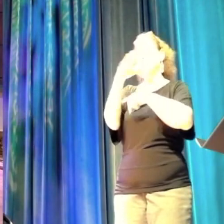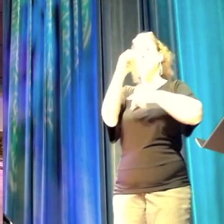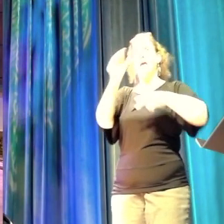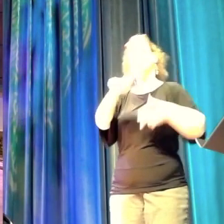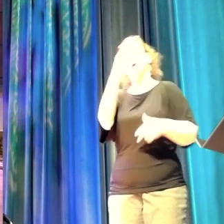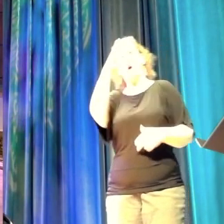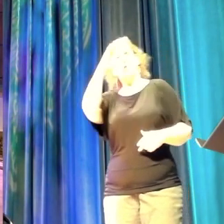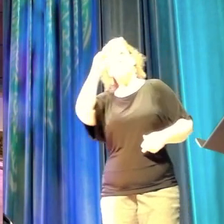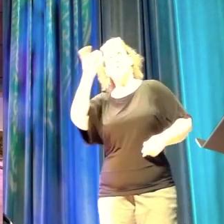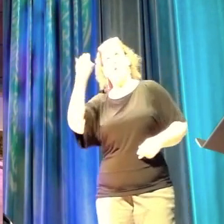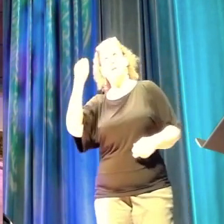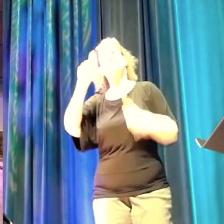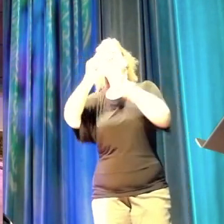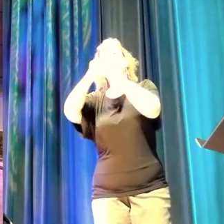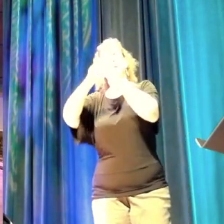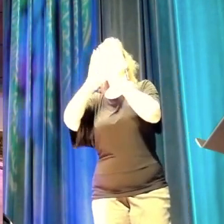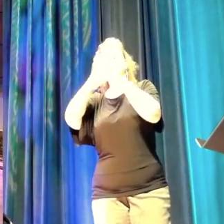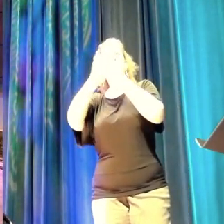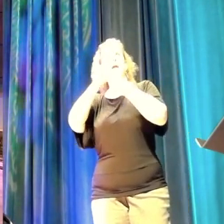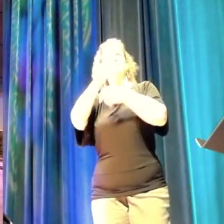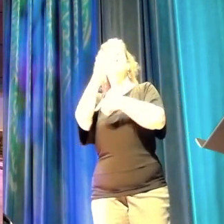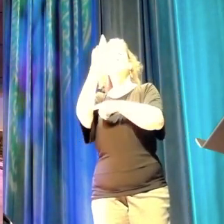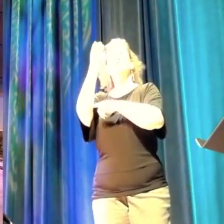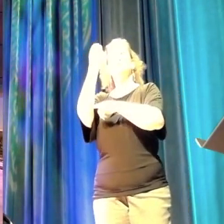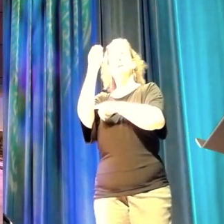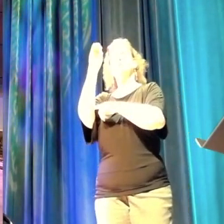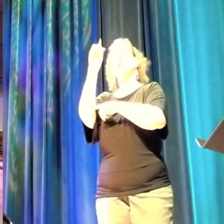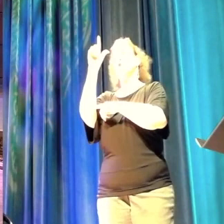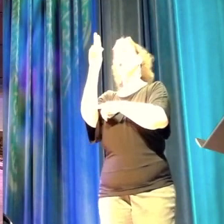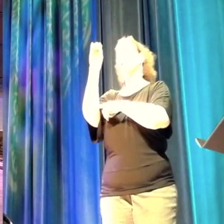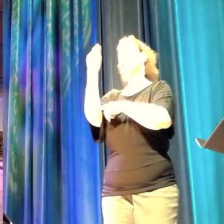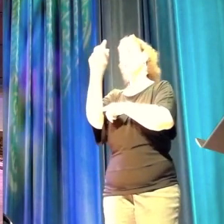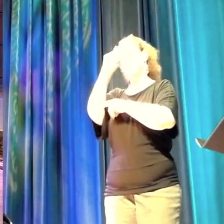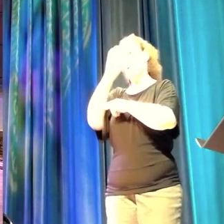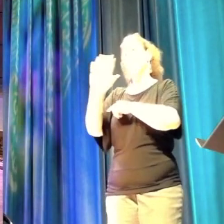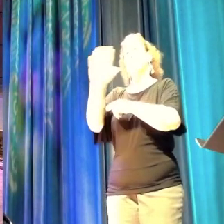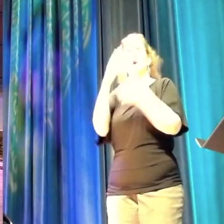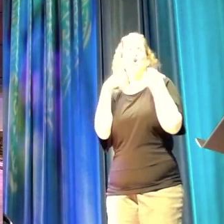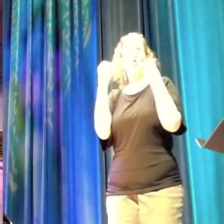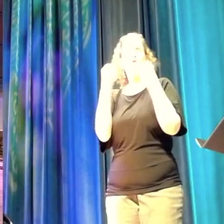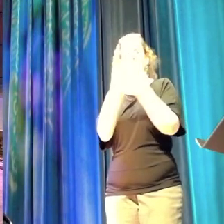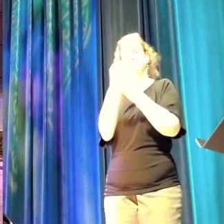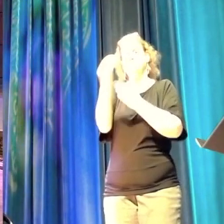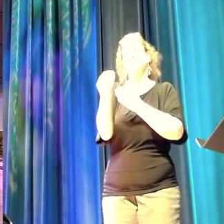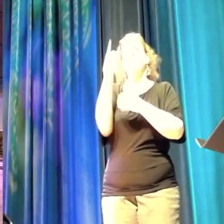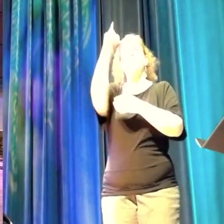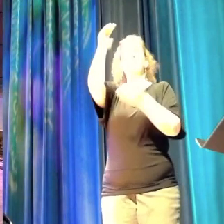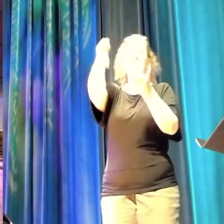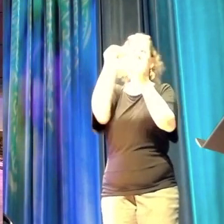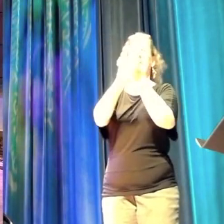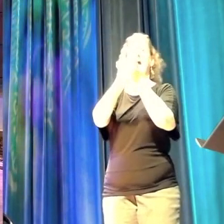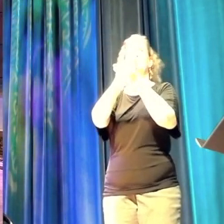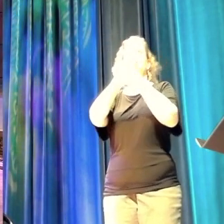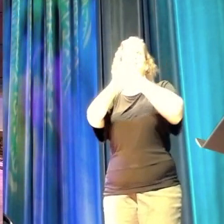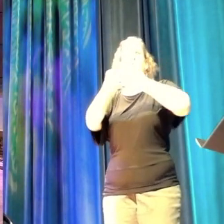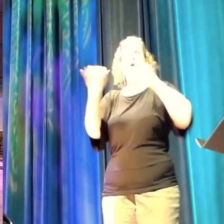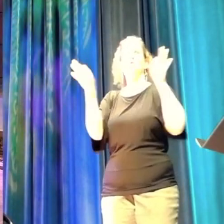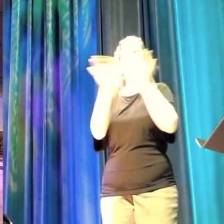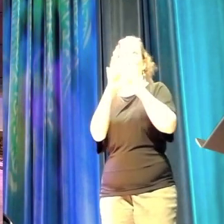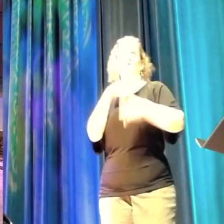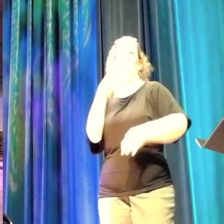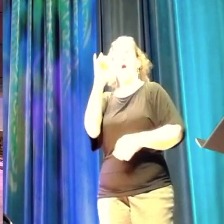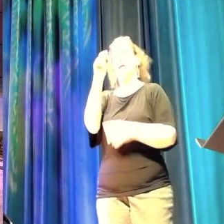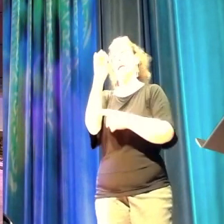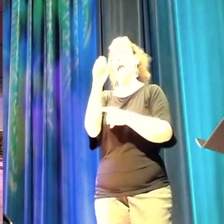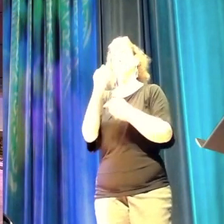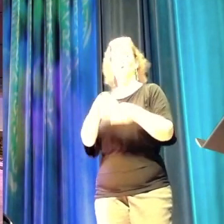the Lightboys later with a resolution for his courage in purchasing $1,000 worth of White Canes in Jimmy's honor to be